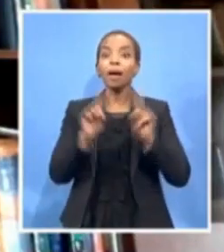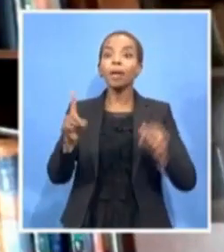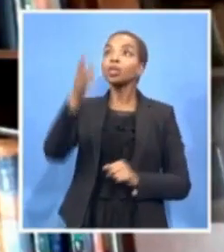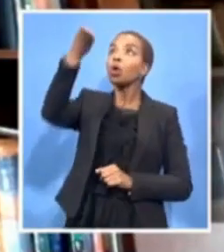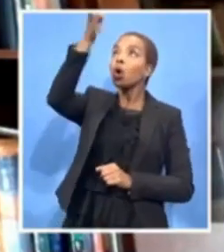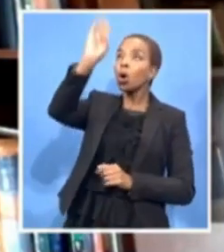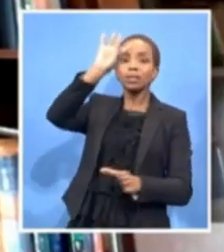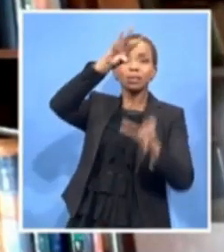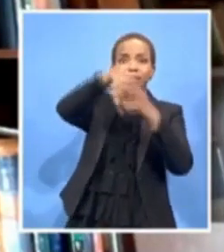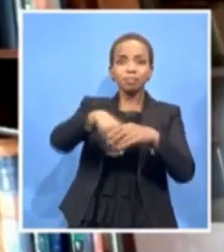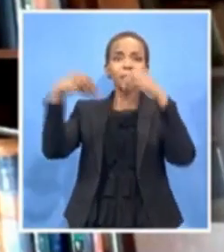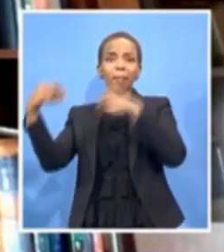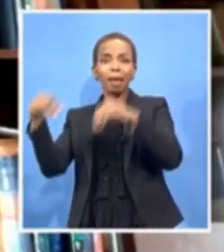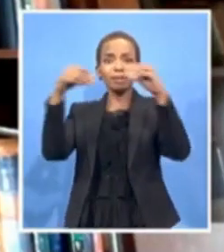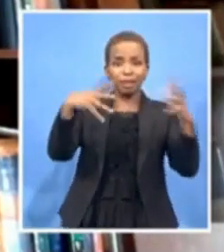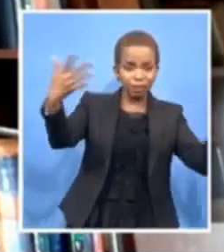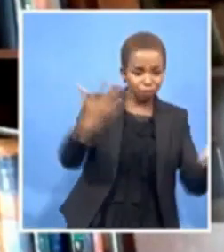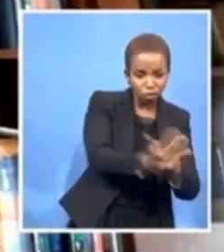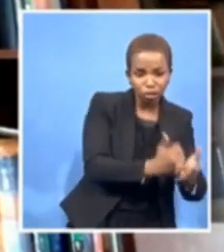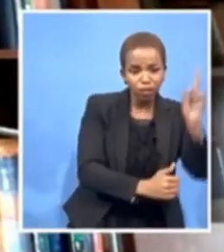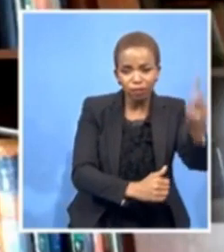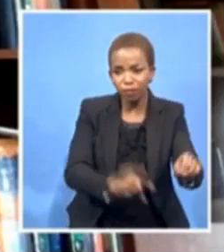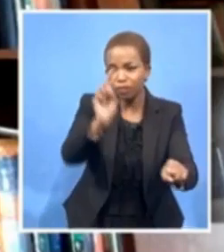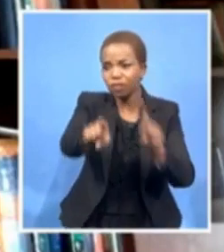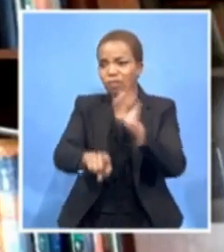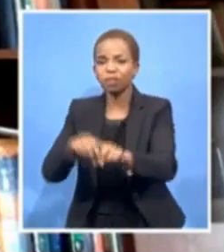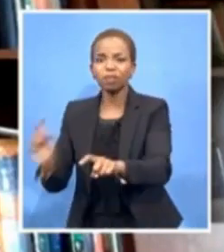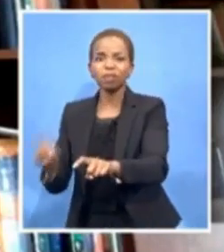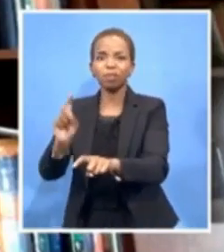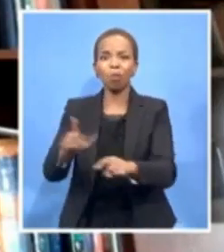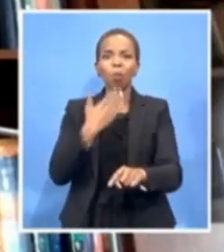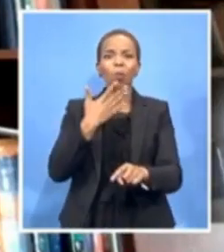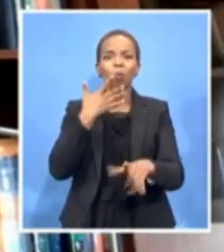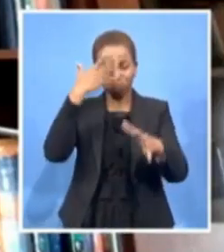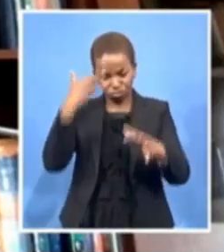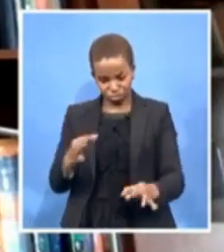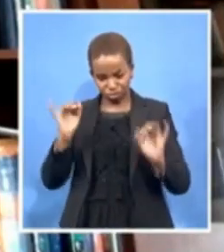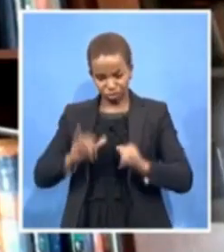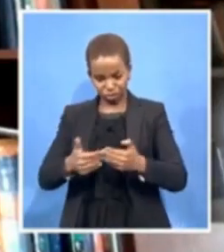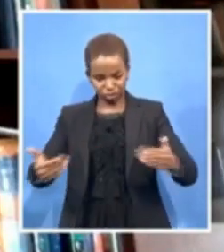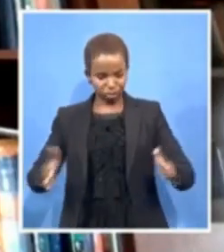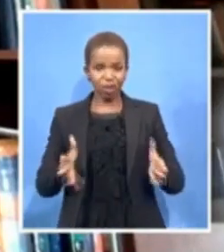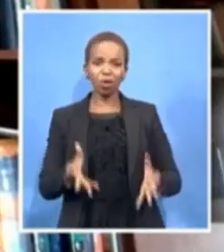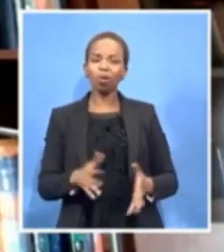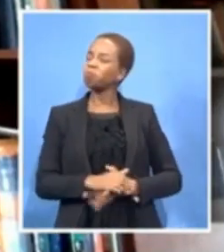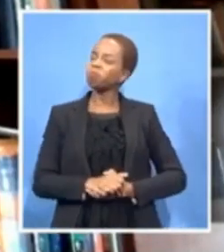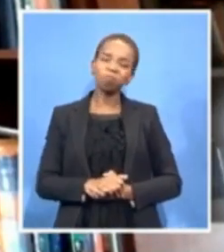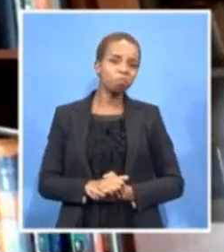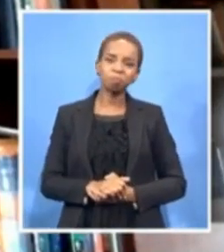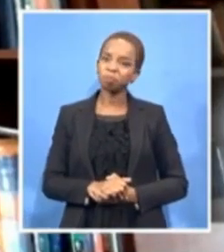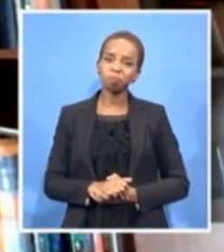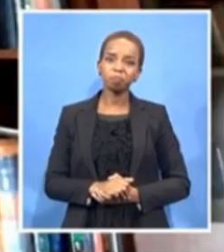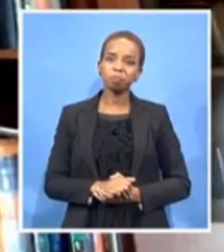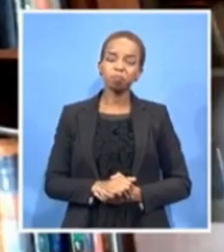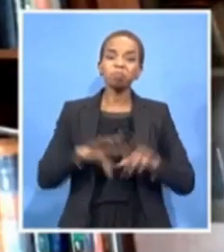to embrace stupidity for its own sake, Mwalimu said. Mwalimu said that when he retired as the president